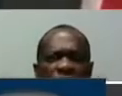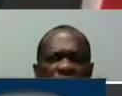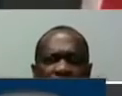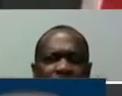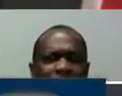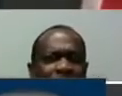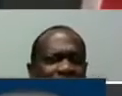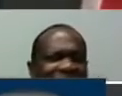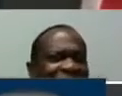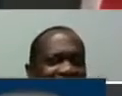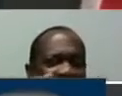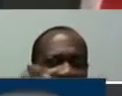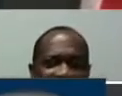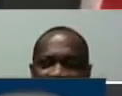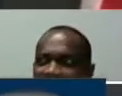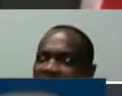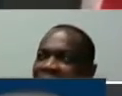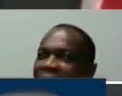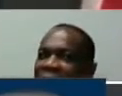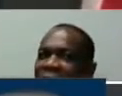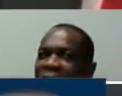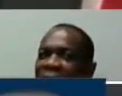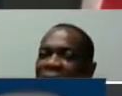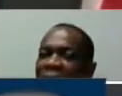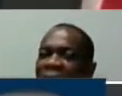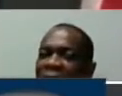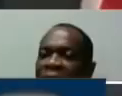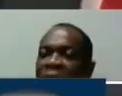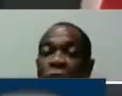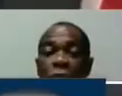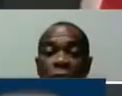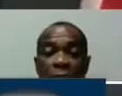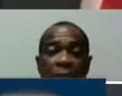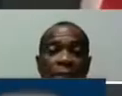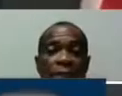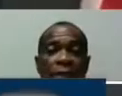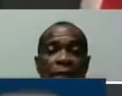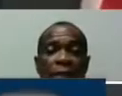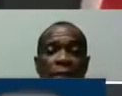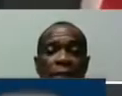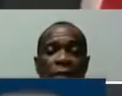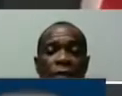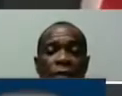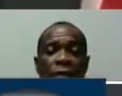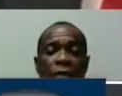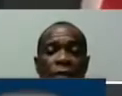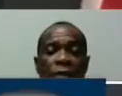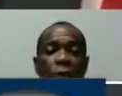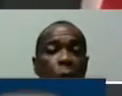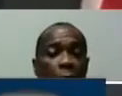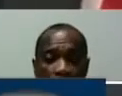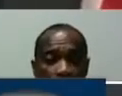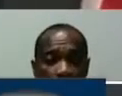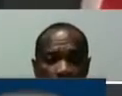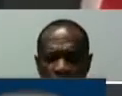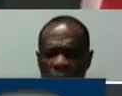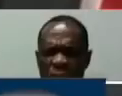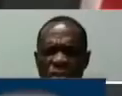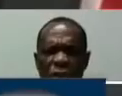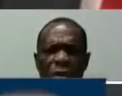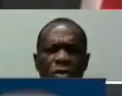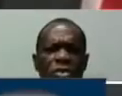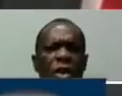is what the young doctor pleaded for in public recently after a long interview.